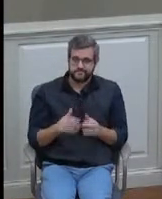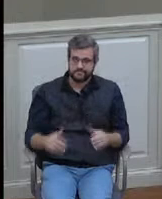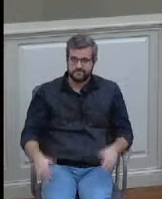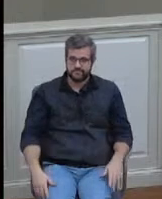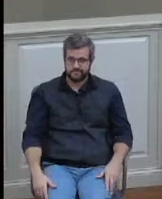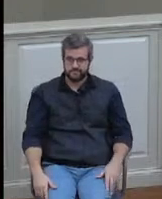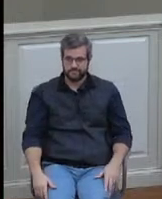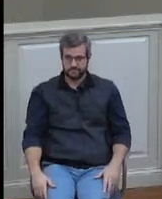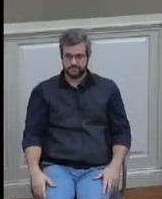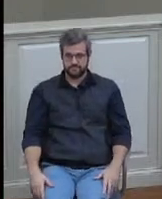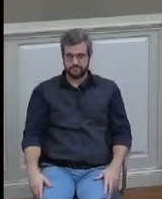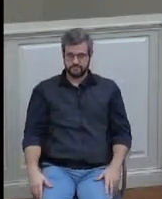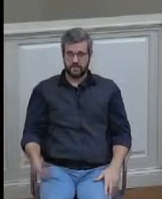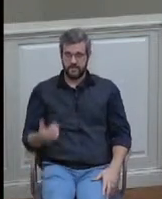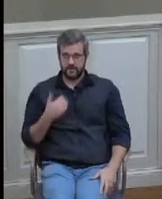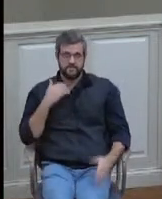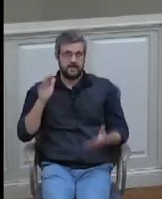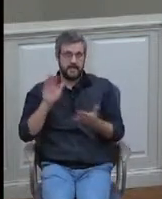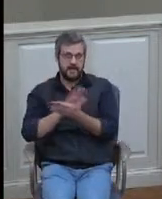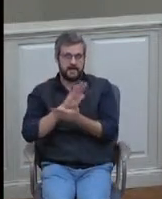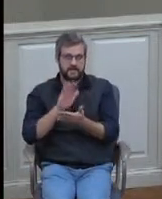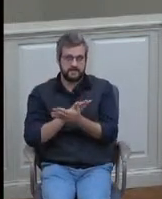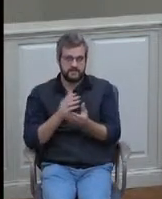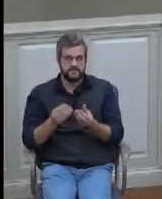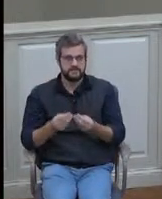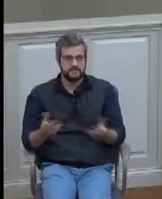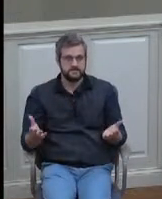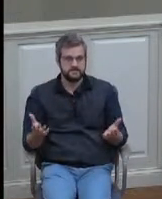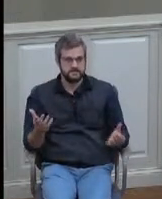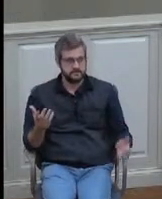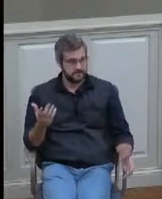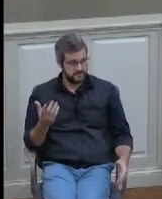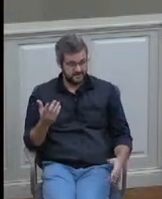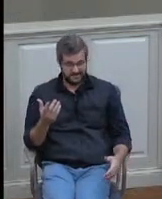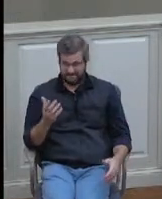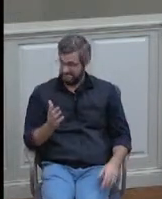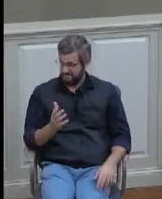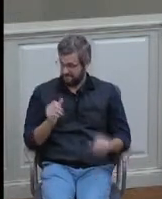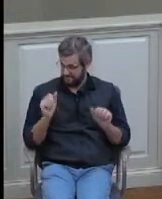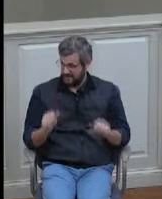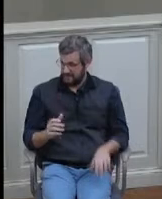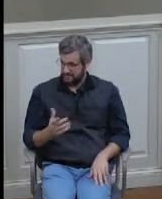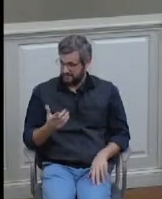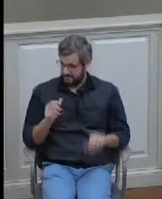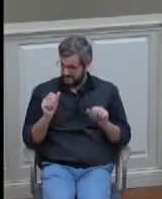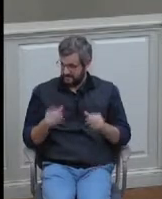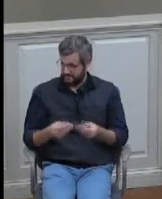I had some handouts here. I don't know what the protocol.